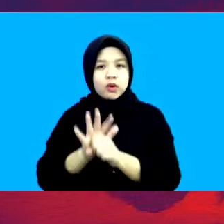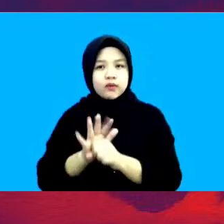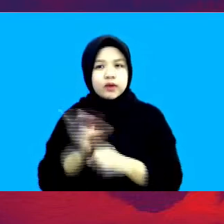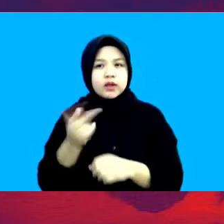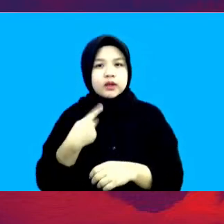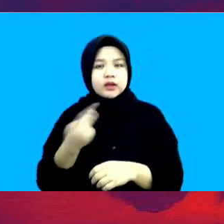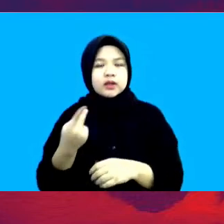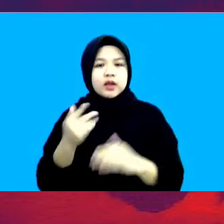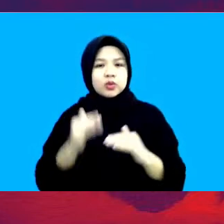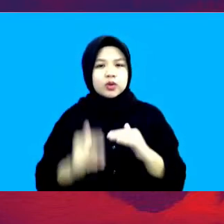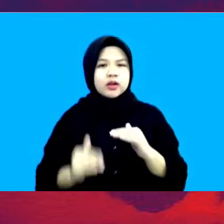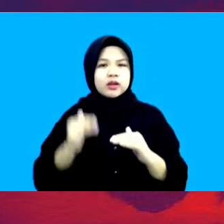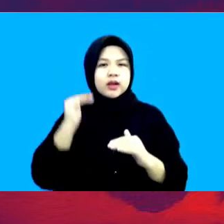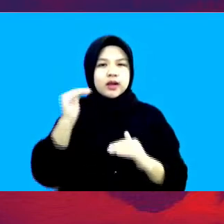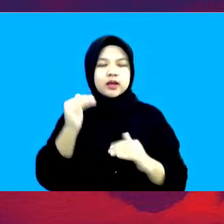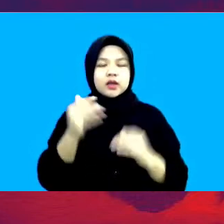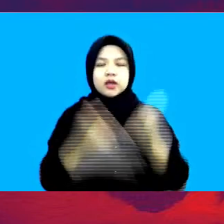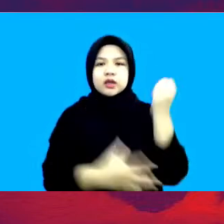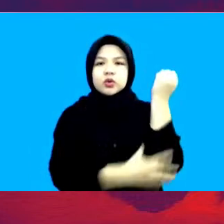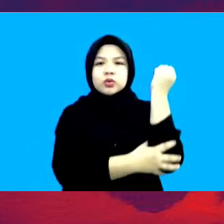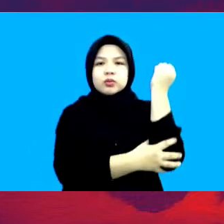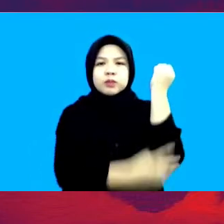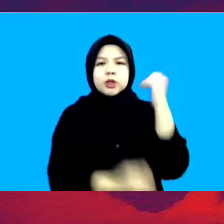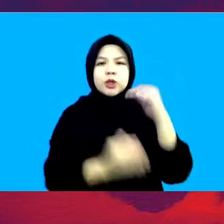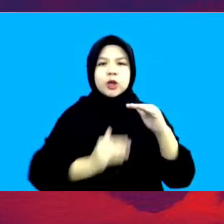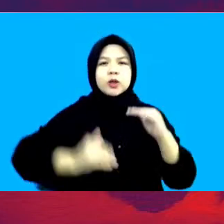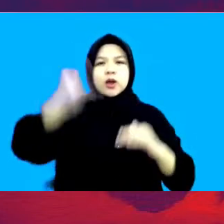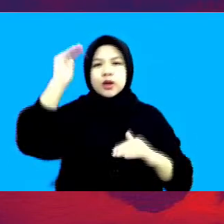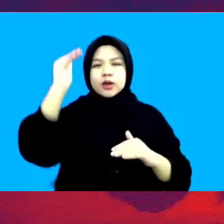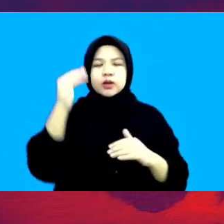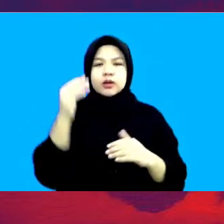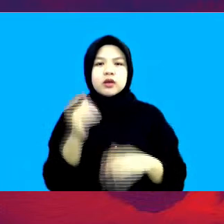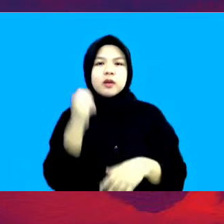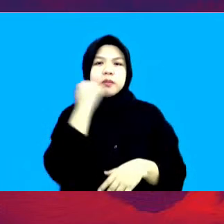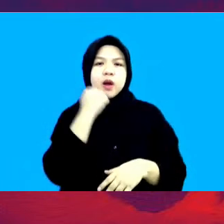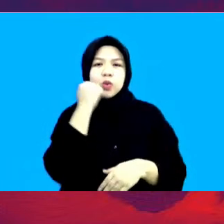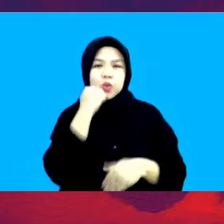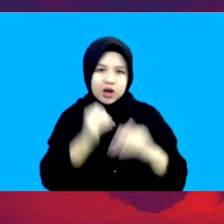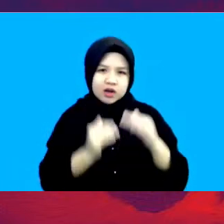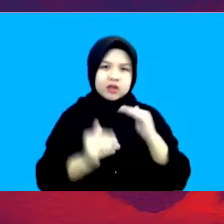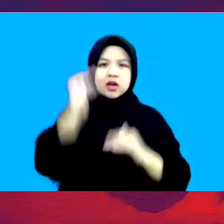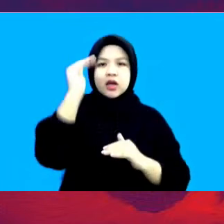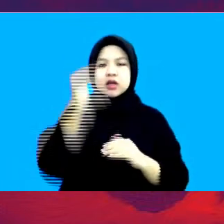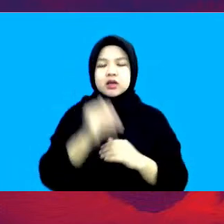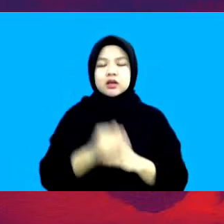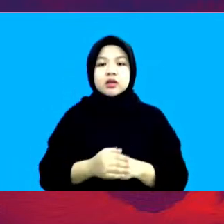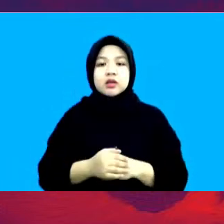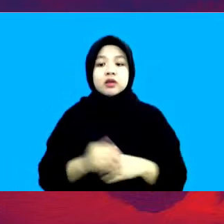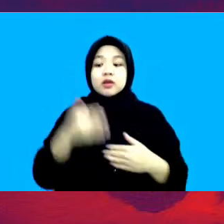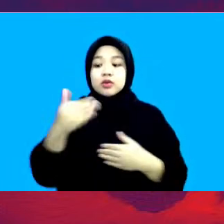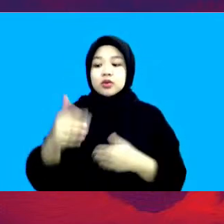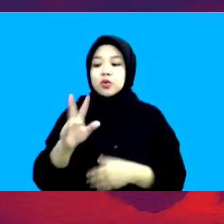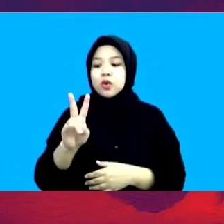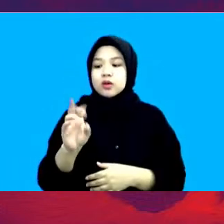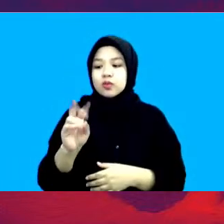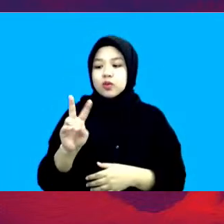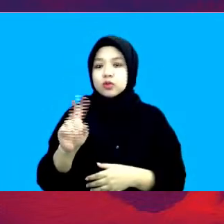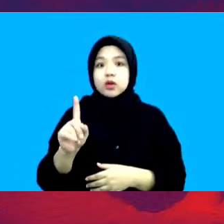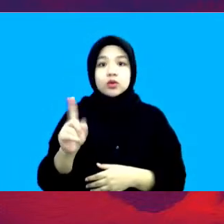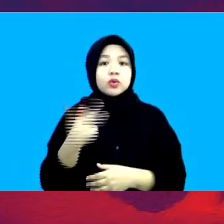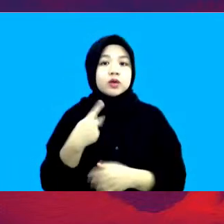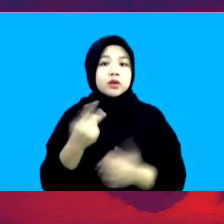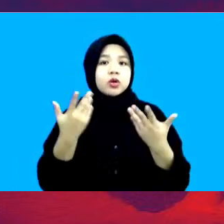terms of our poverty rate, we had a jump in terms of unemployment rate. But since then, in 2021, because we know we are going to get